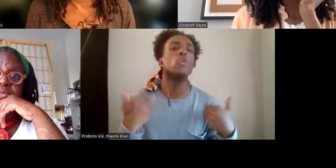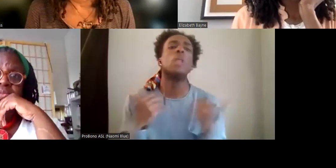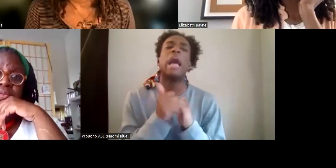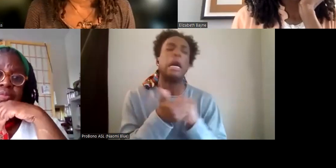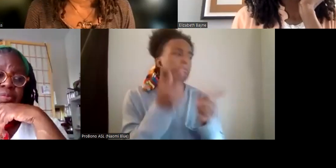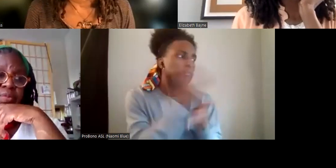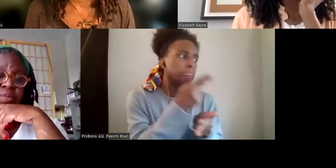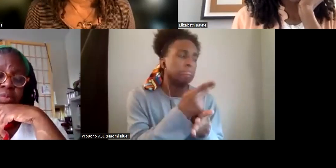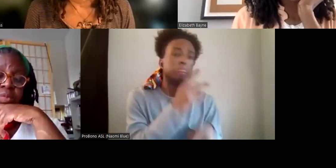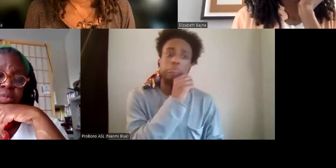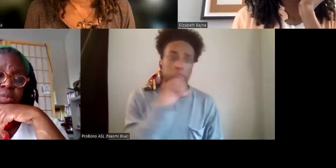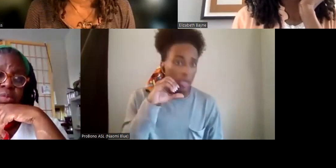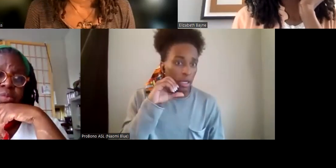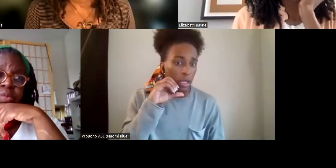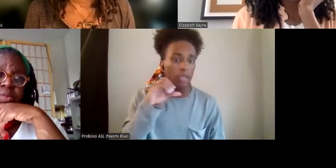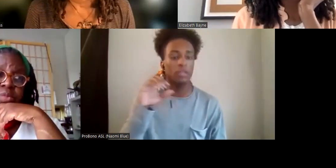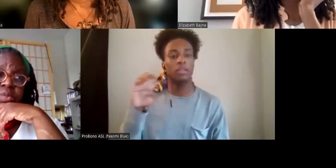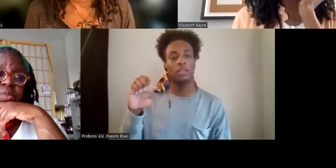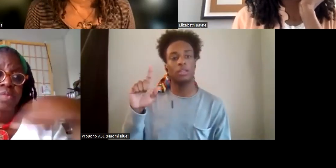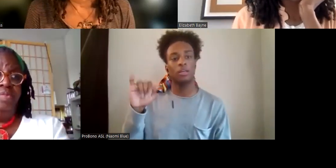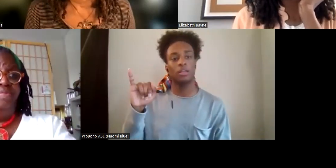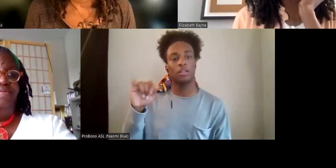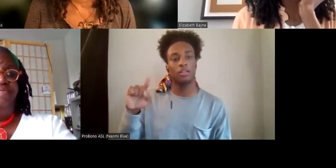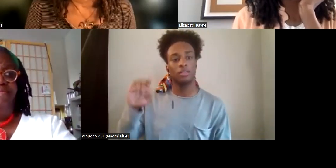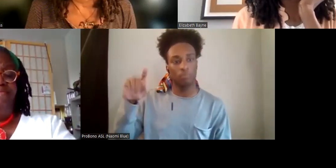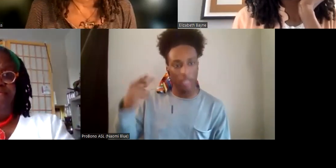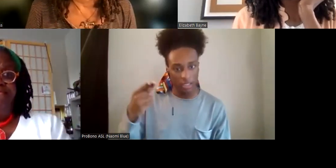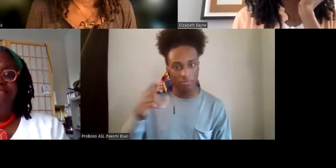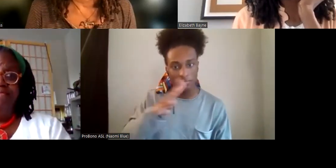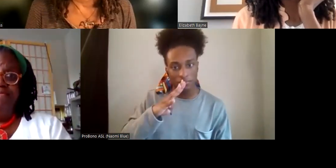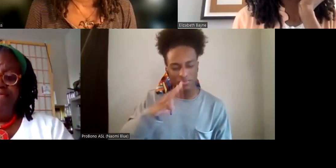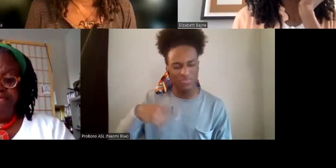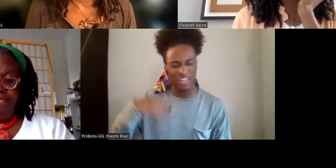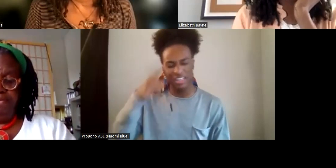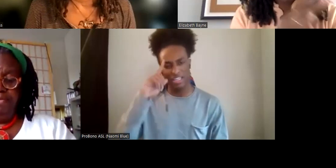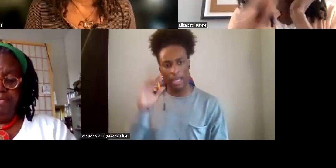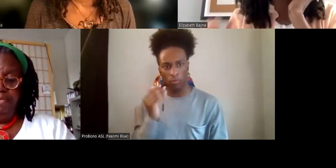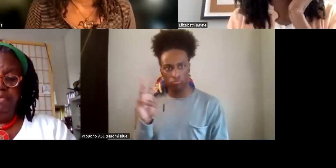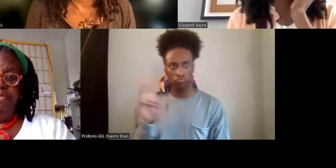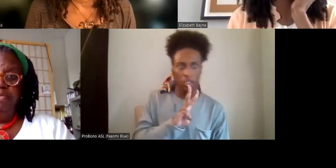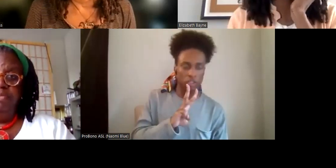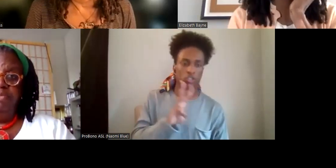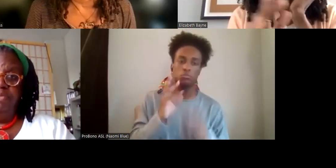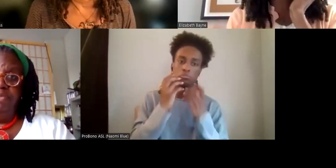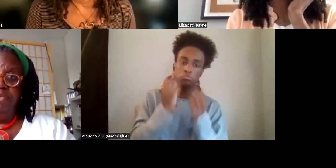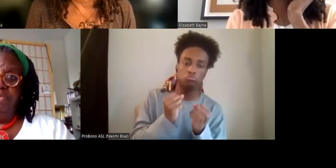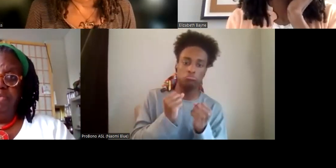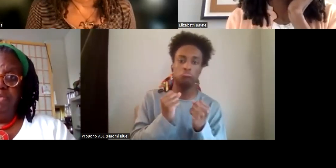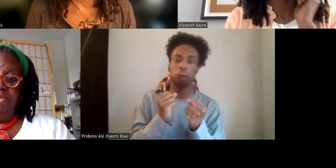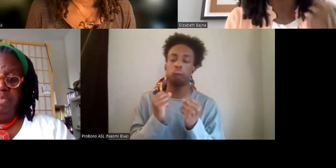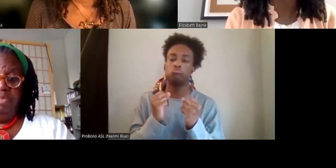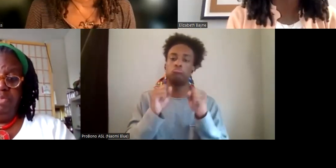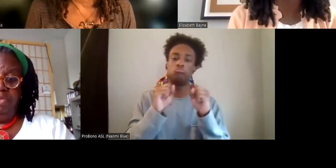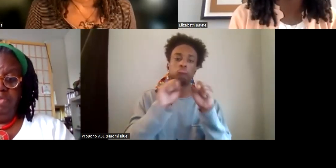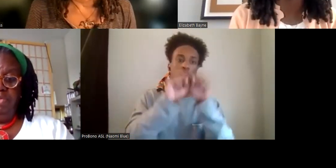Well, I think as a Western society and the Western values that we've adopted, I think have borne out that it doesn't work.